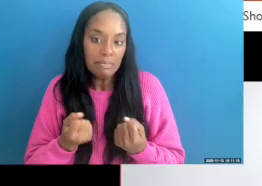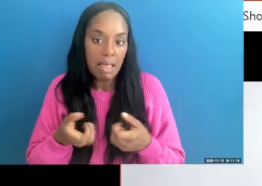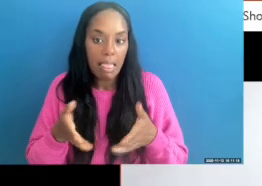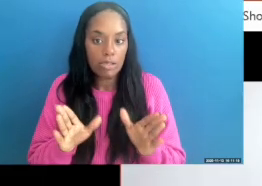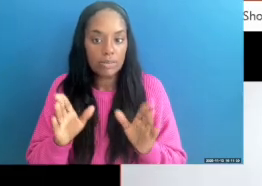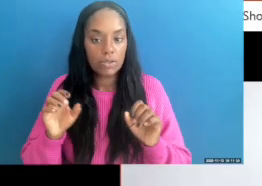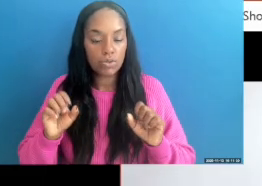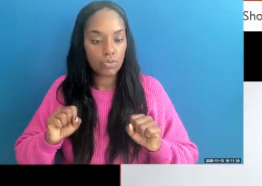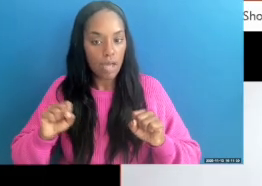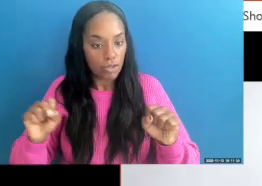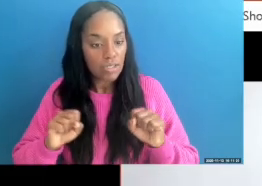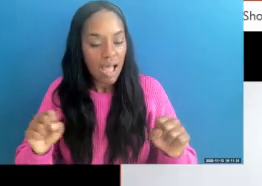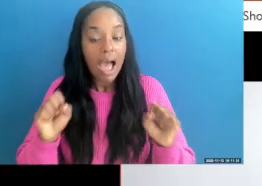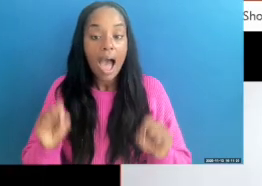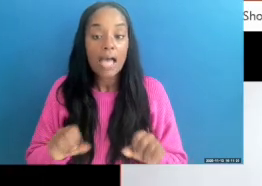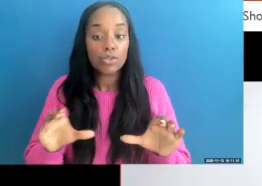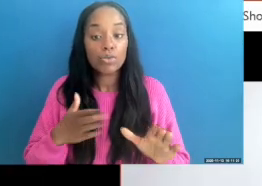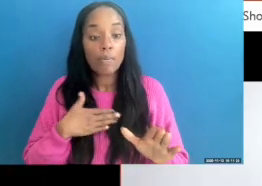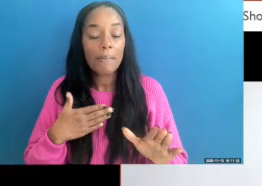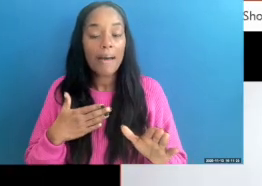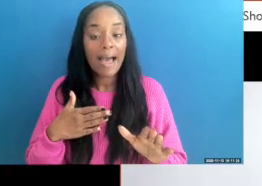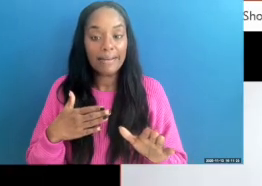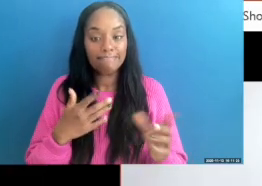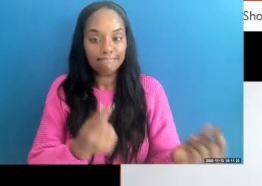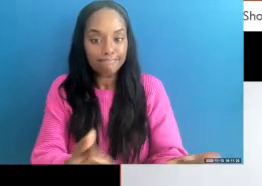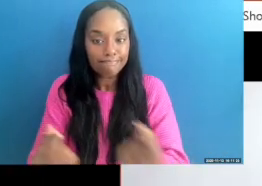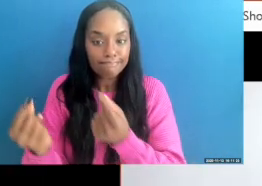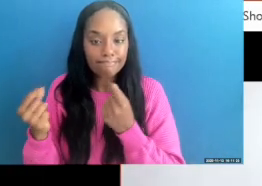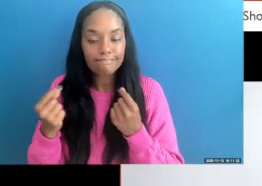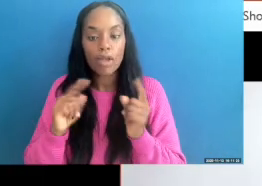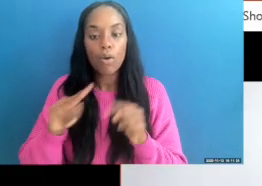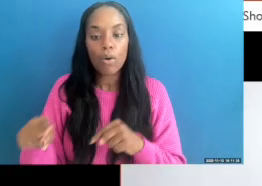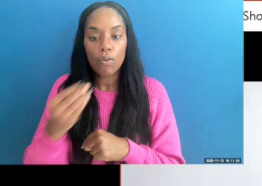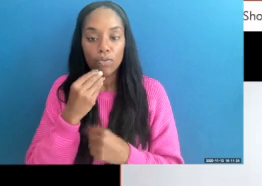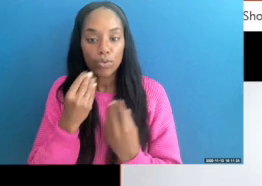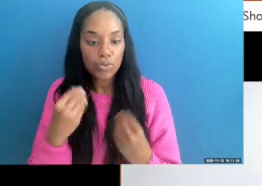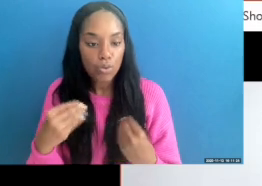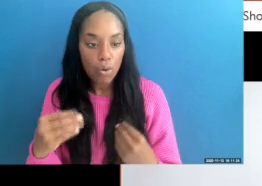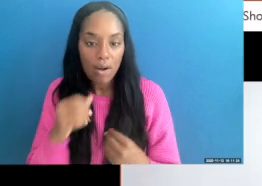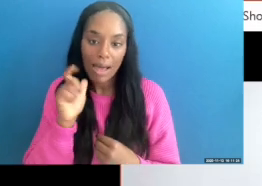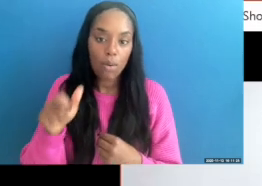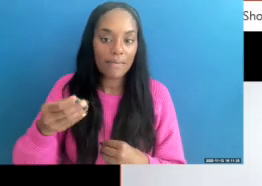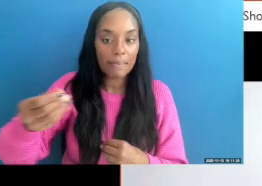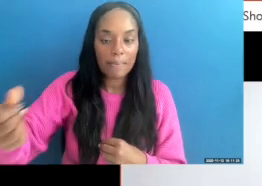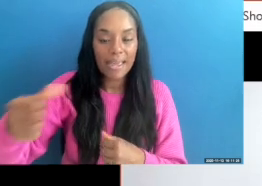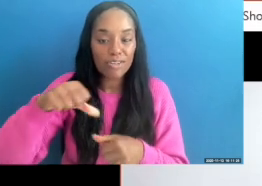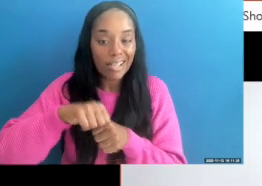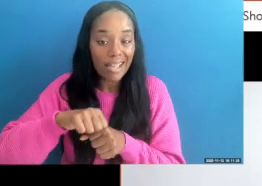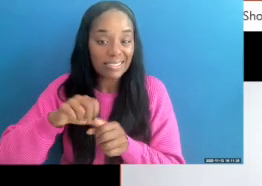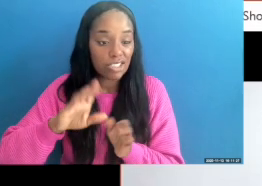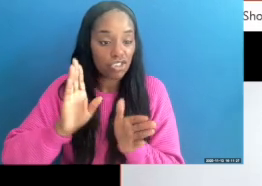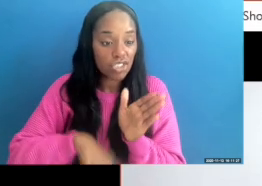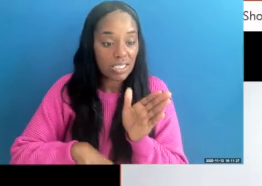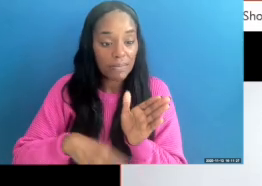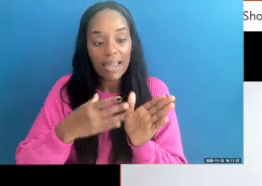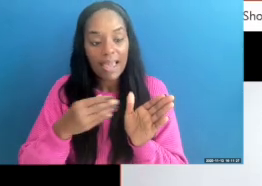exercise. I have to go to do my errands, plus go to the grocery store. I don't have to pay for gas,